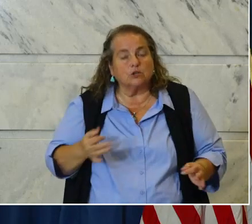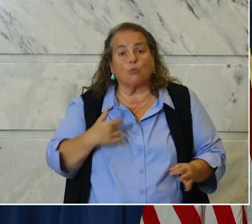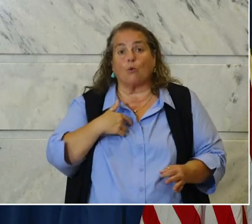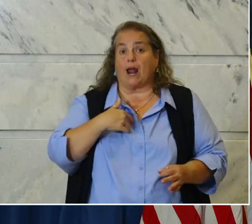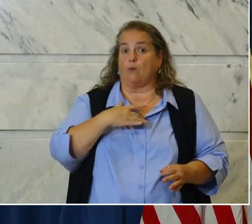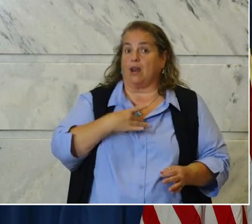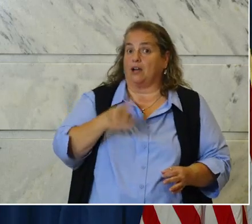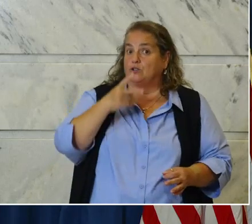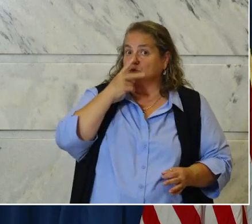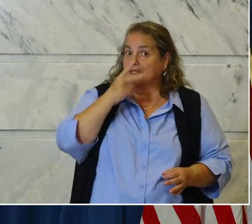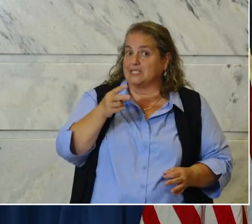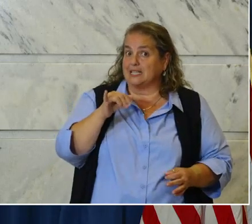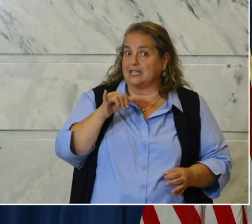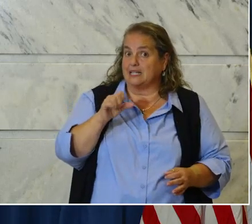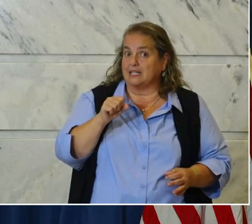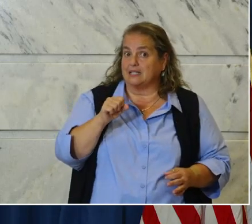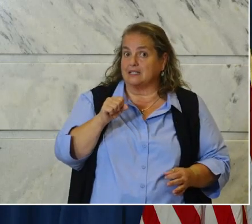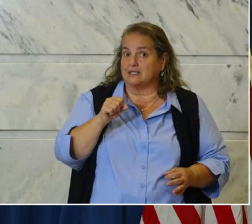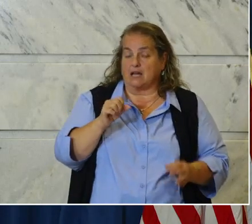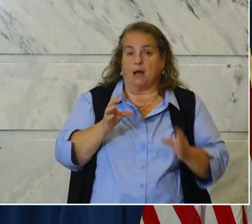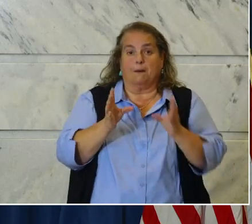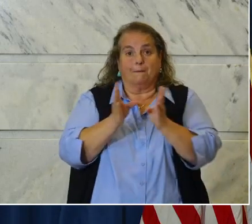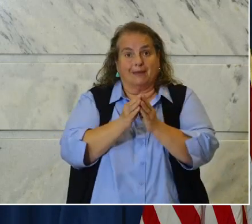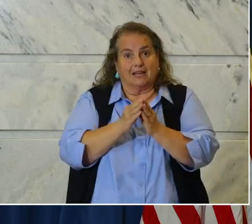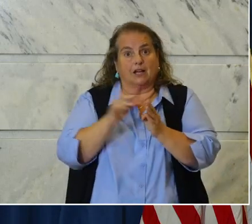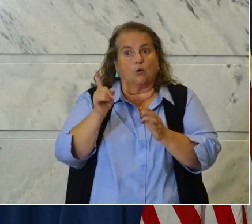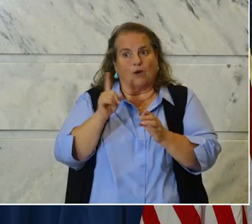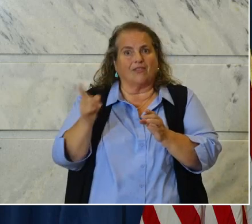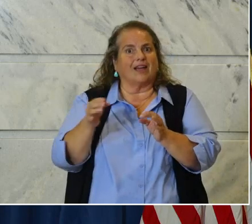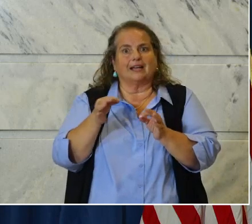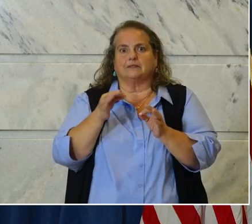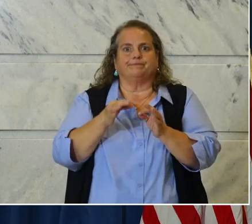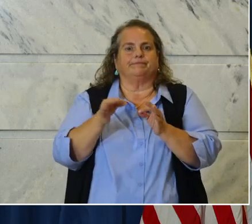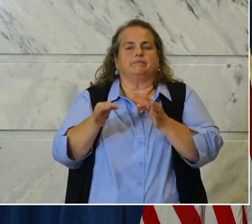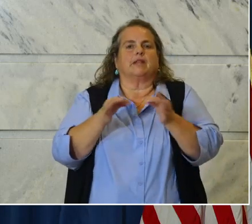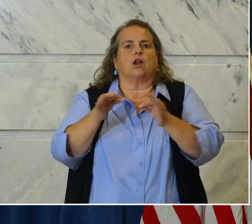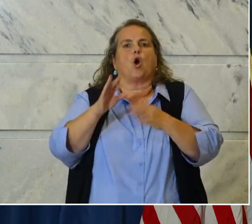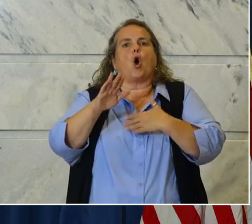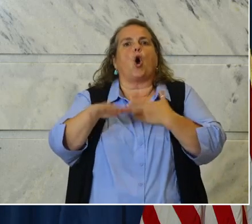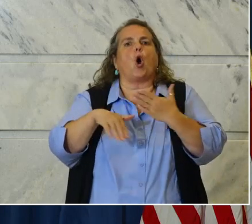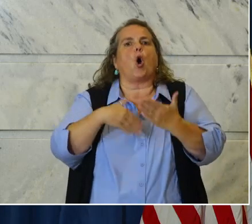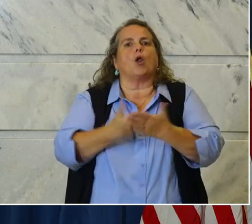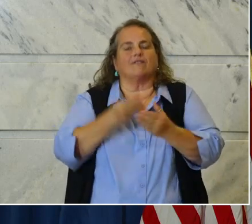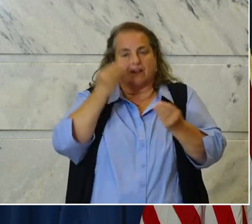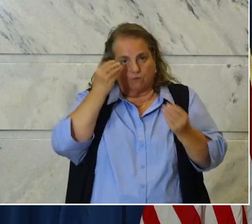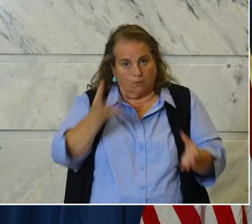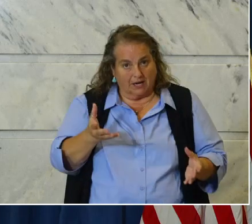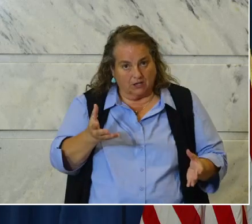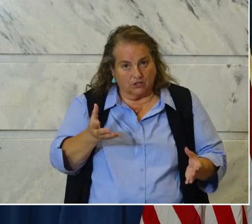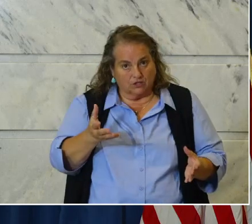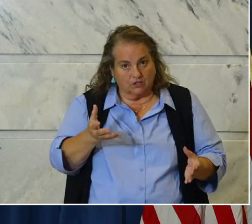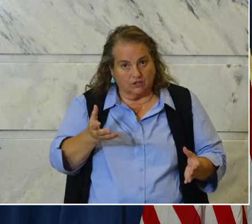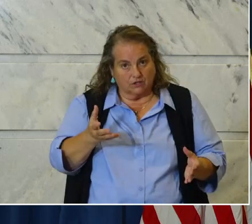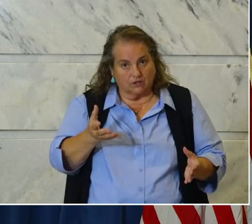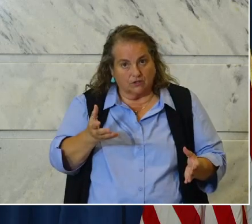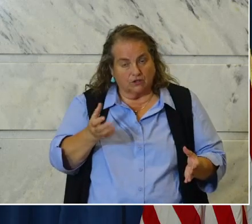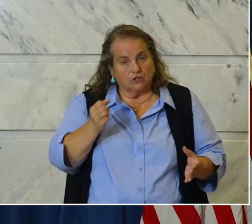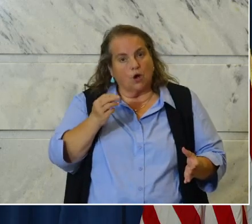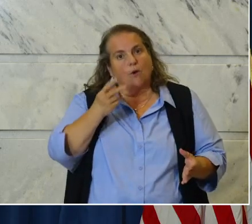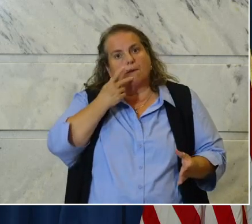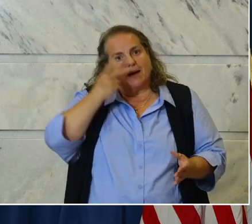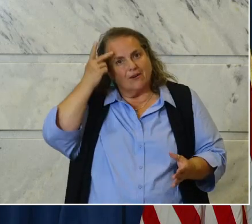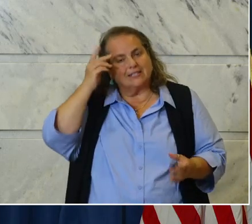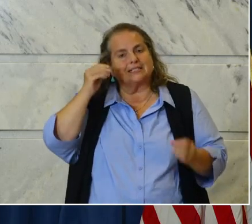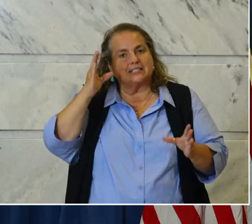see is a meeting where they simply lay out all the information that's out there, so parents,